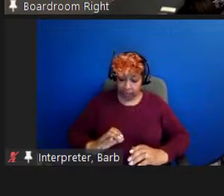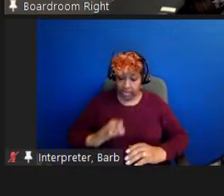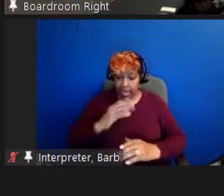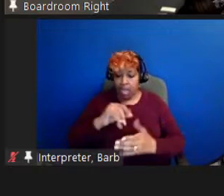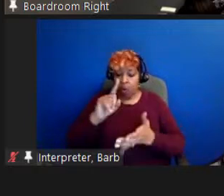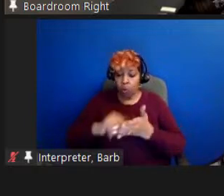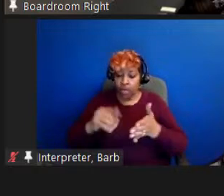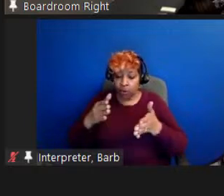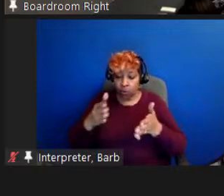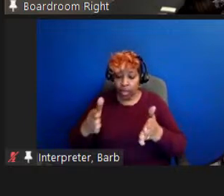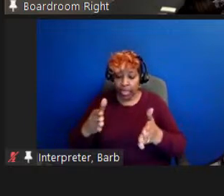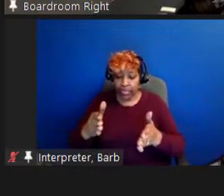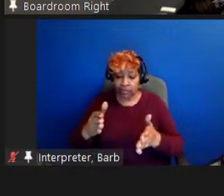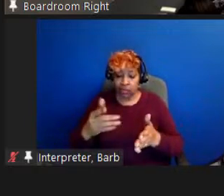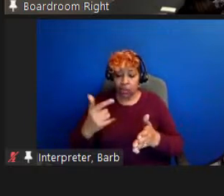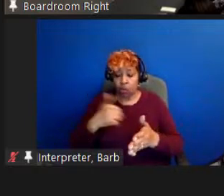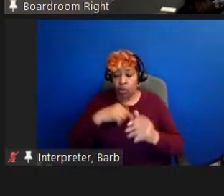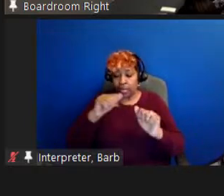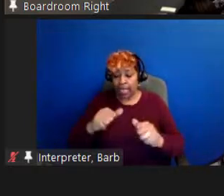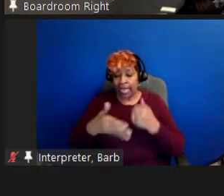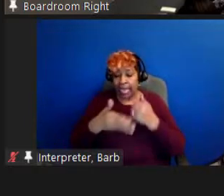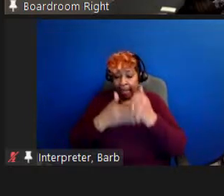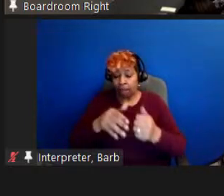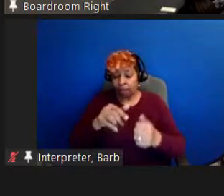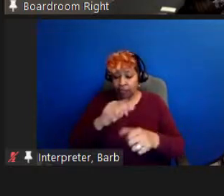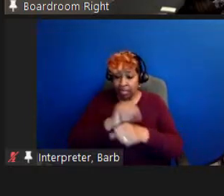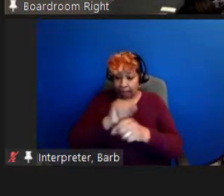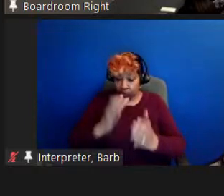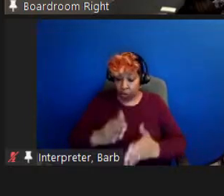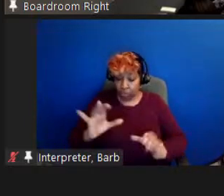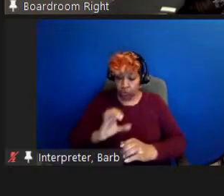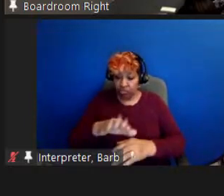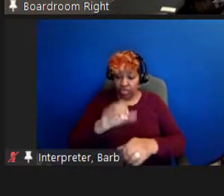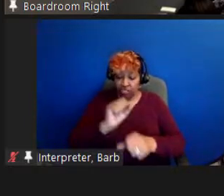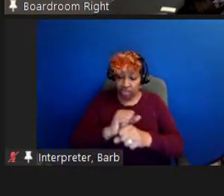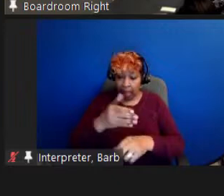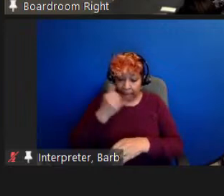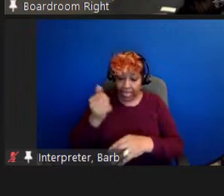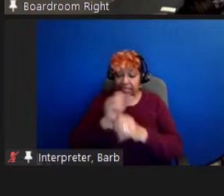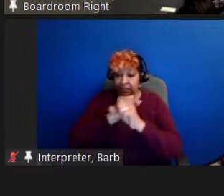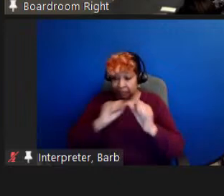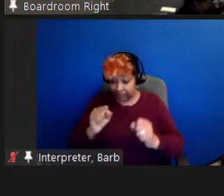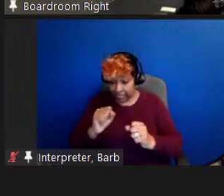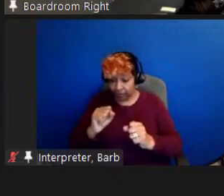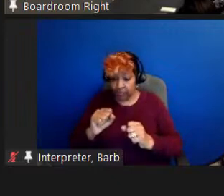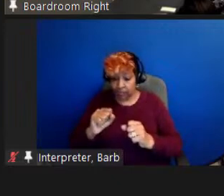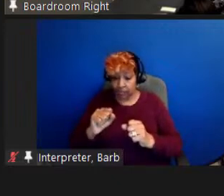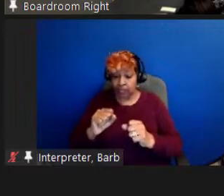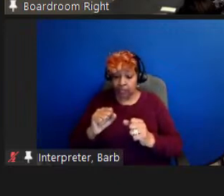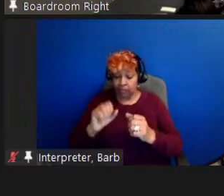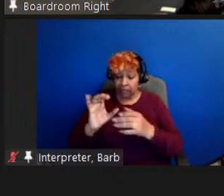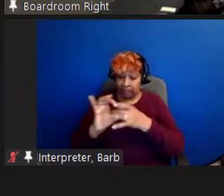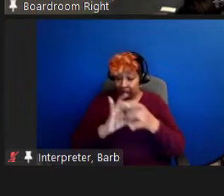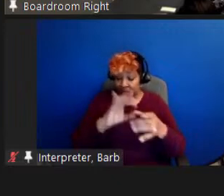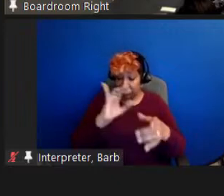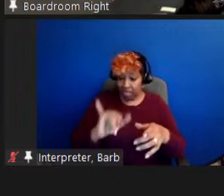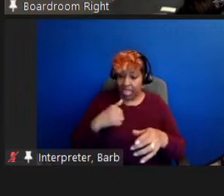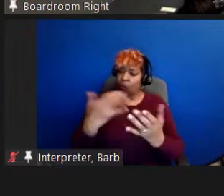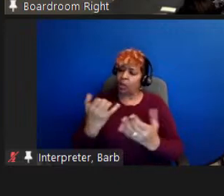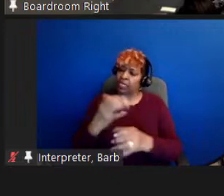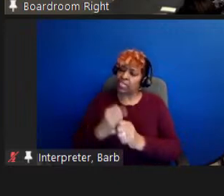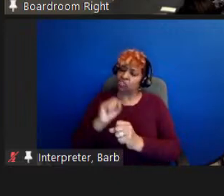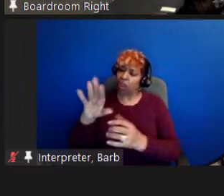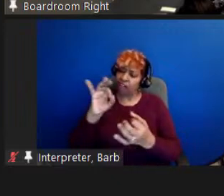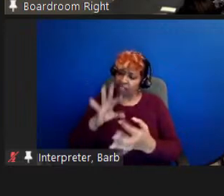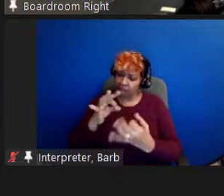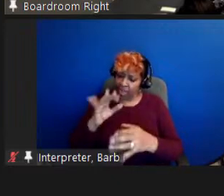can help them do their job better. And then safety and security kind of crosses both of those. So want to get your feedback on those, start to get some